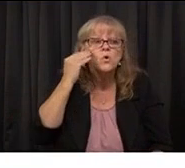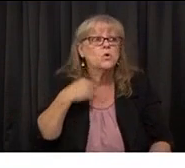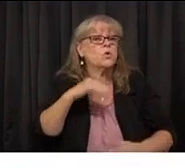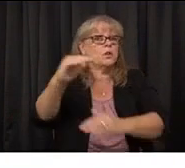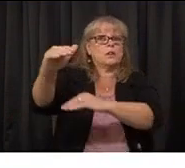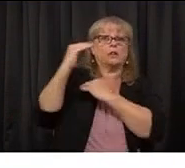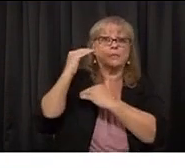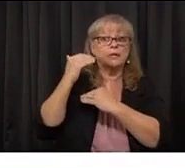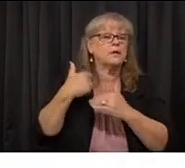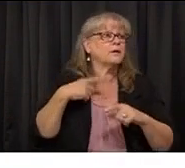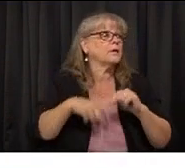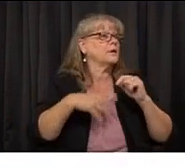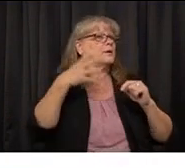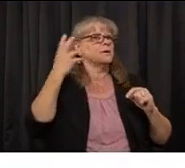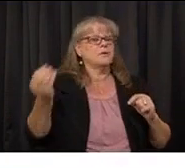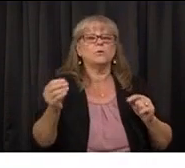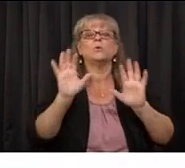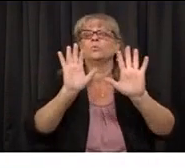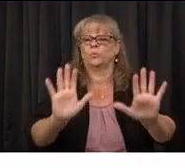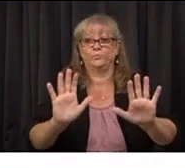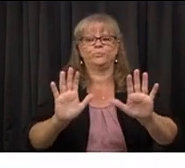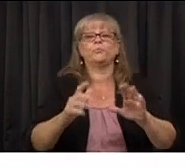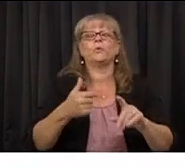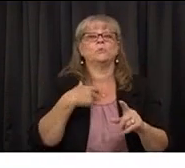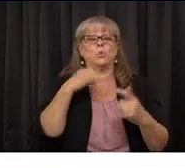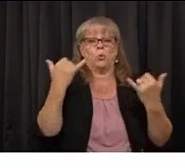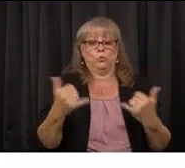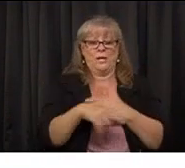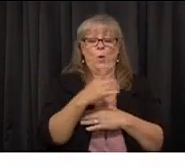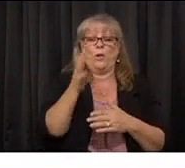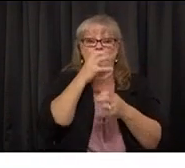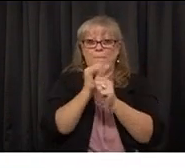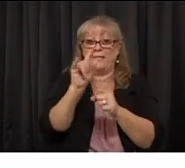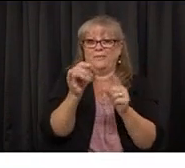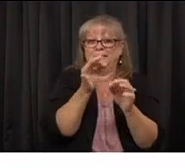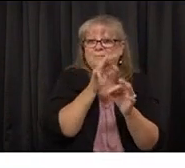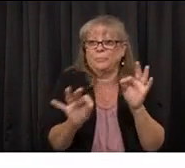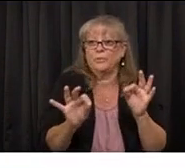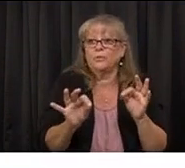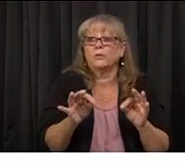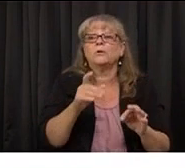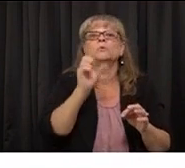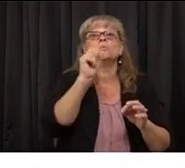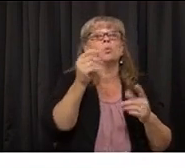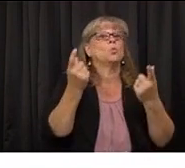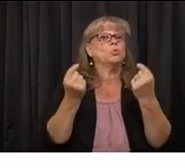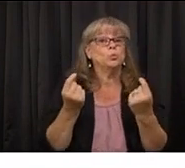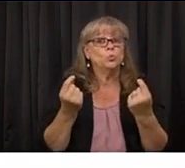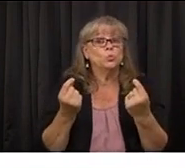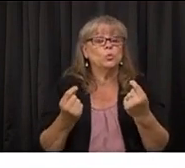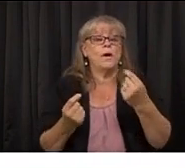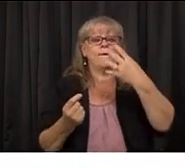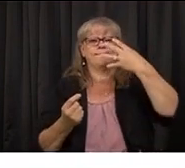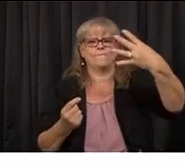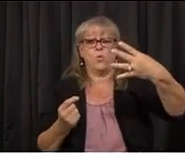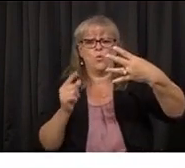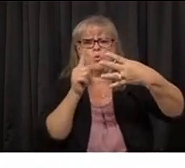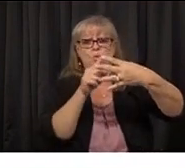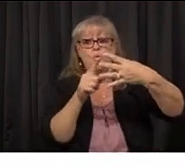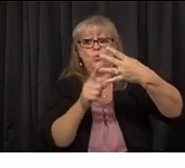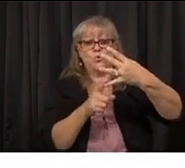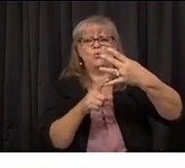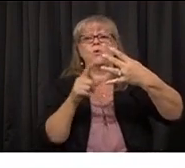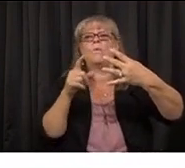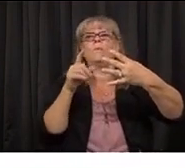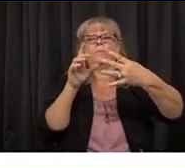in. We're going to make it simple for you. Here's the 4 things you should be doing. We got it down to 4. Of course, stay safe at home whenever